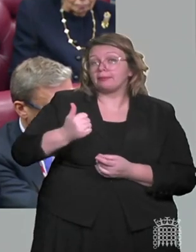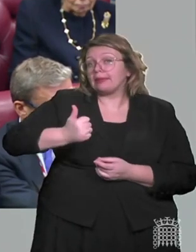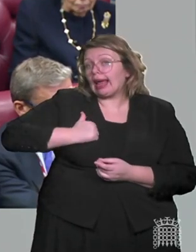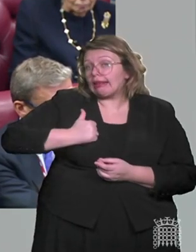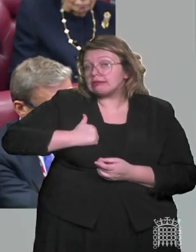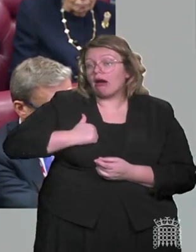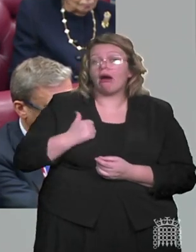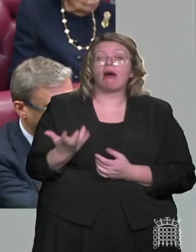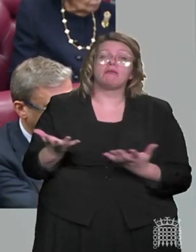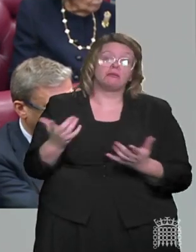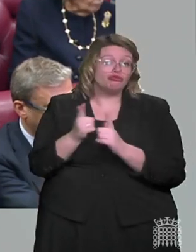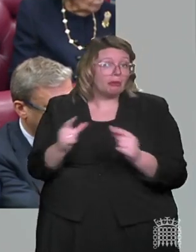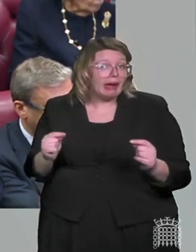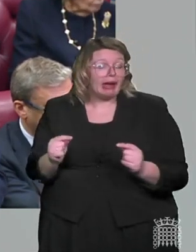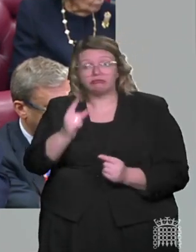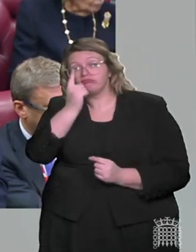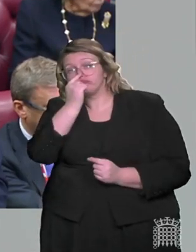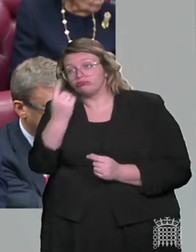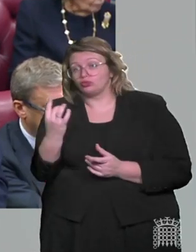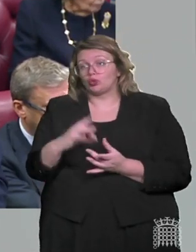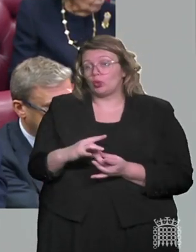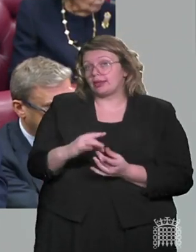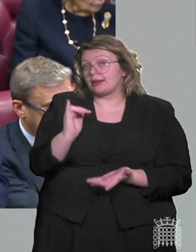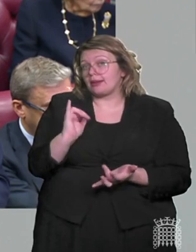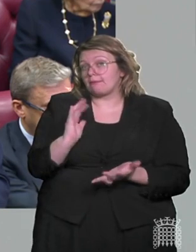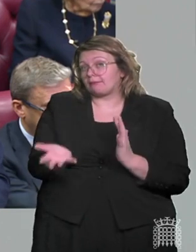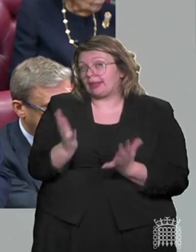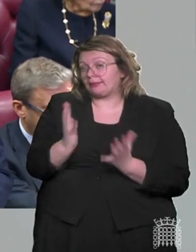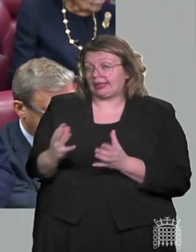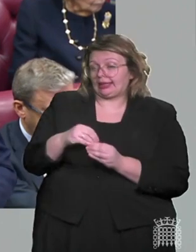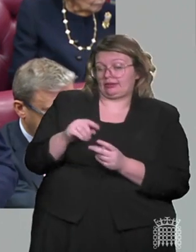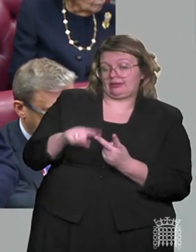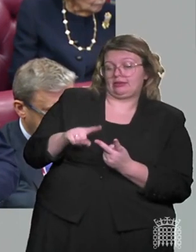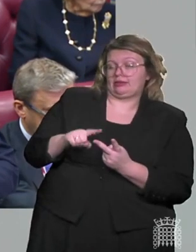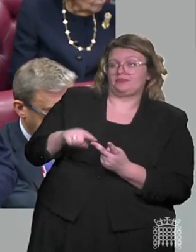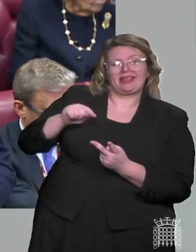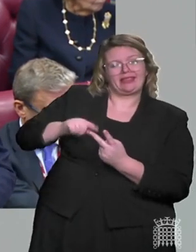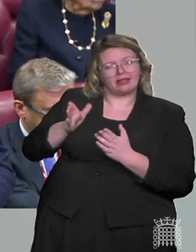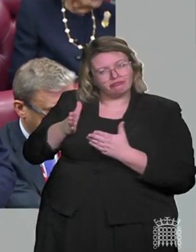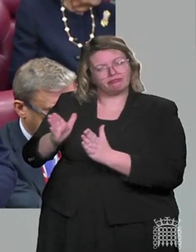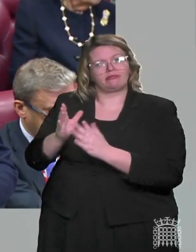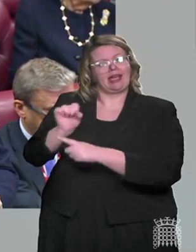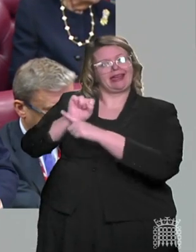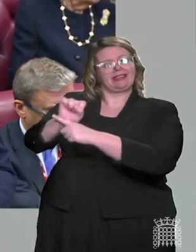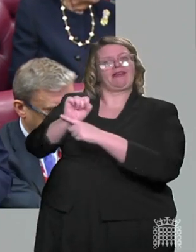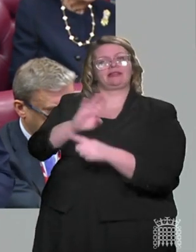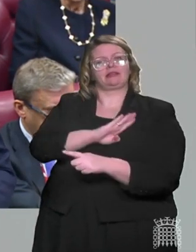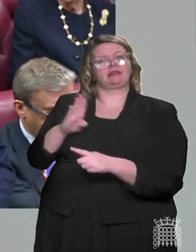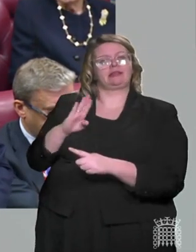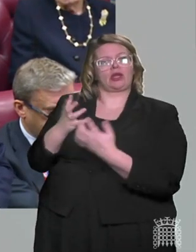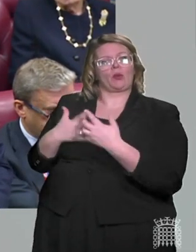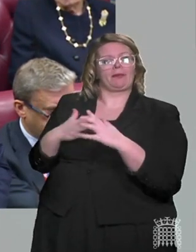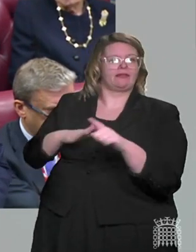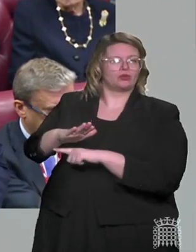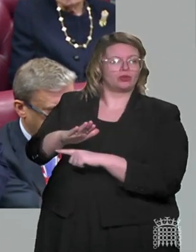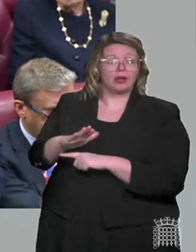have mentioned, or Japan, who might want to join into Pillar 2 because that is going to be about defence equipment for the future. The point he makes